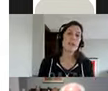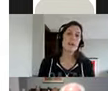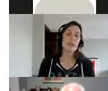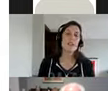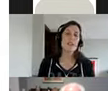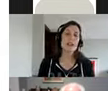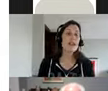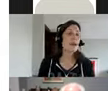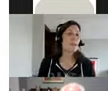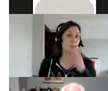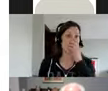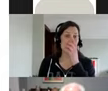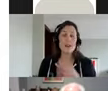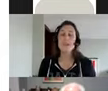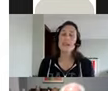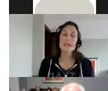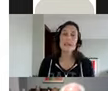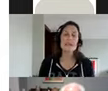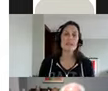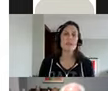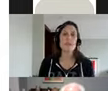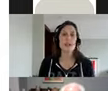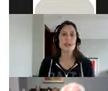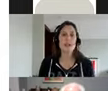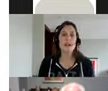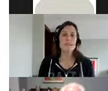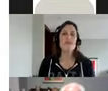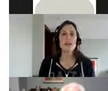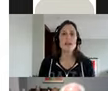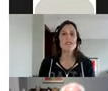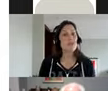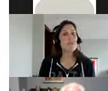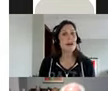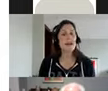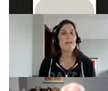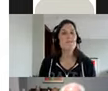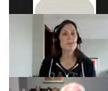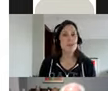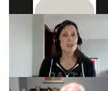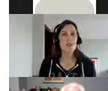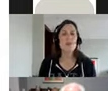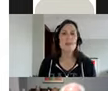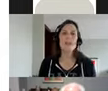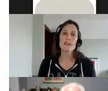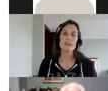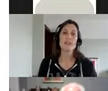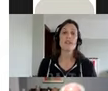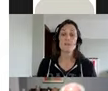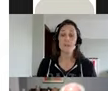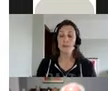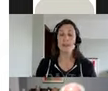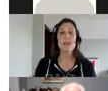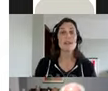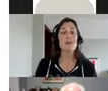see. Because any map that was created or any data set that was created has been created generally by a person or with the intervention